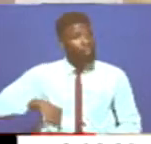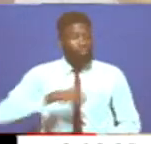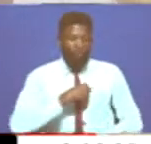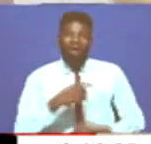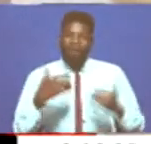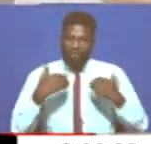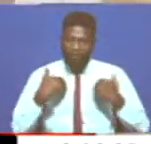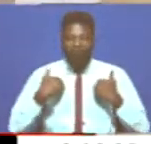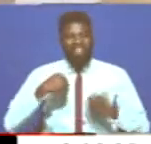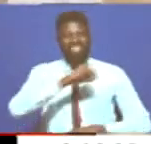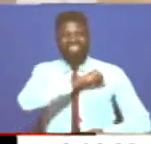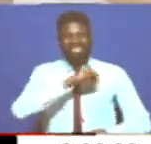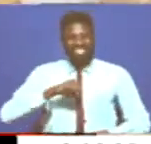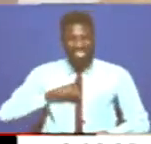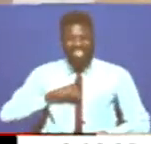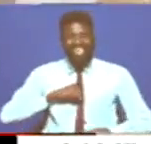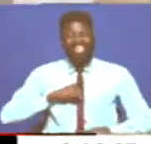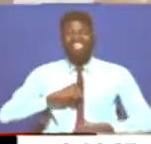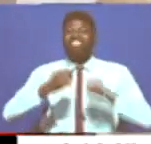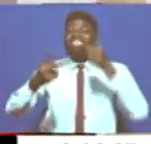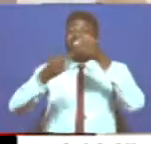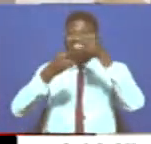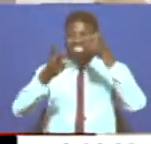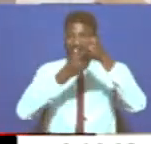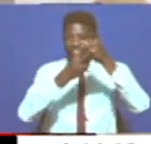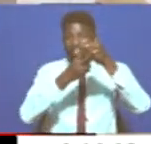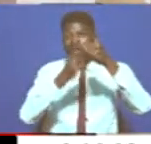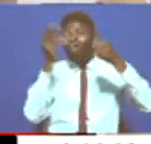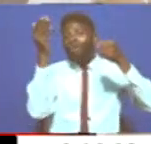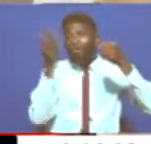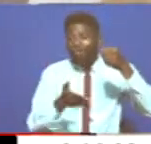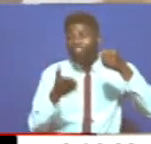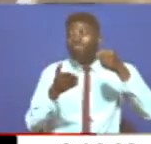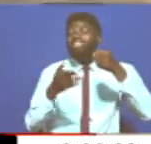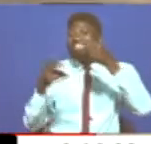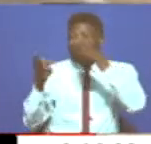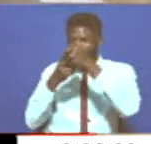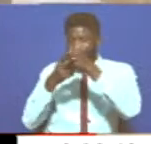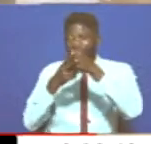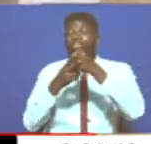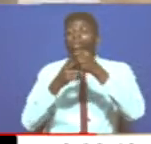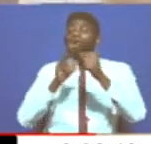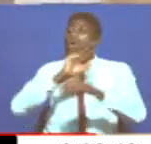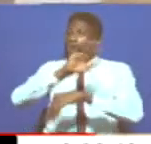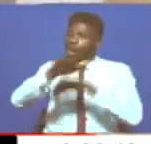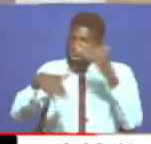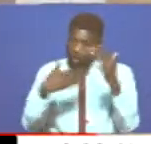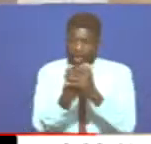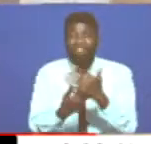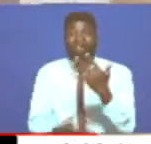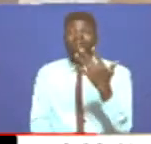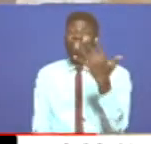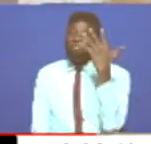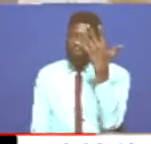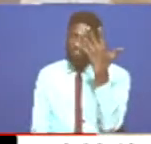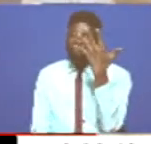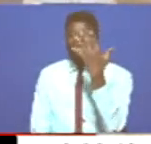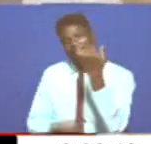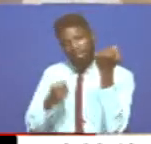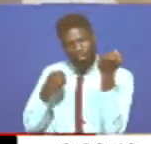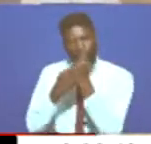saba. Out of the seven senators, masenata watano wameunga azimio